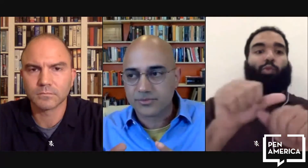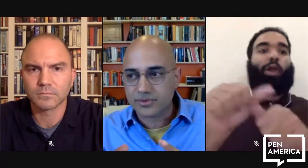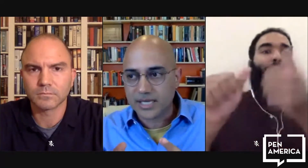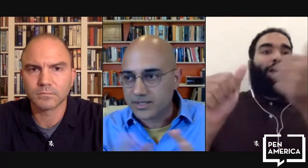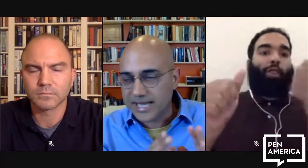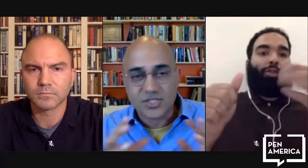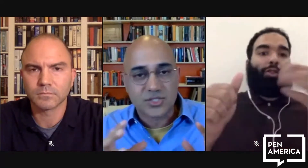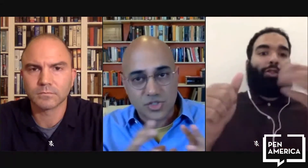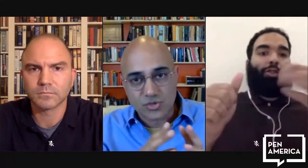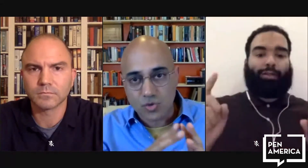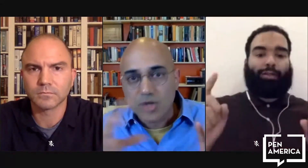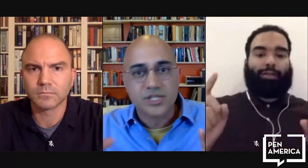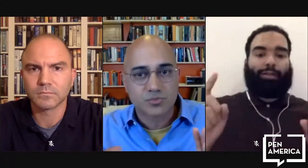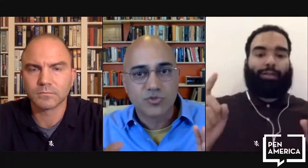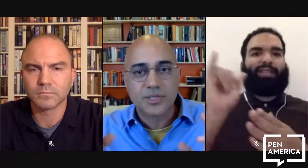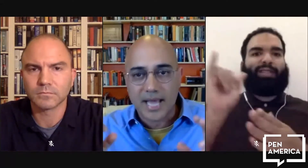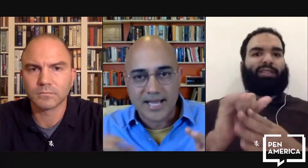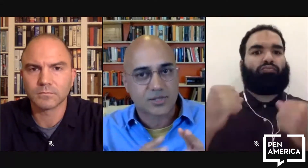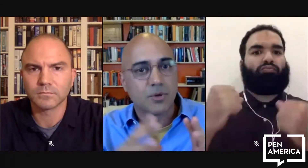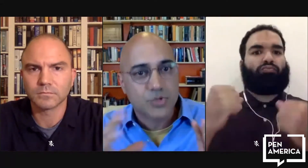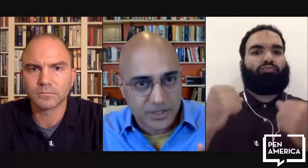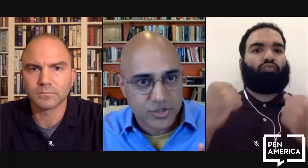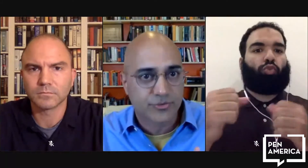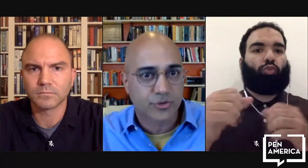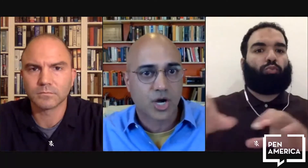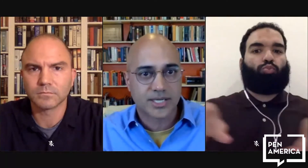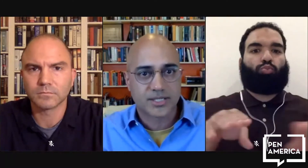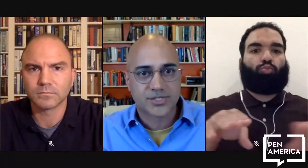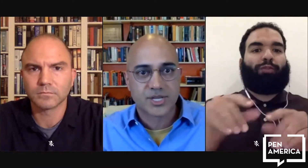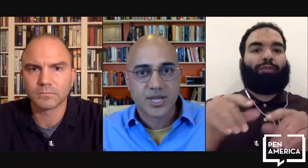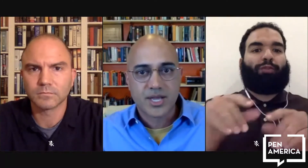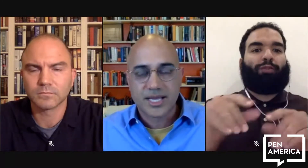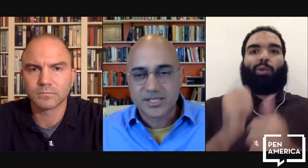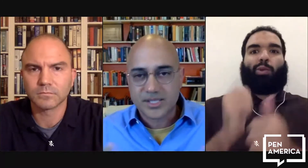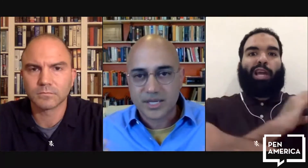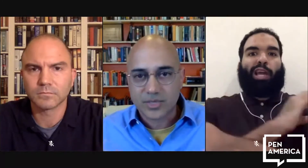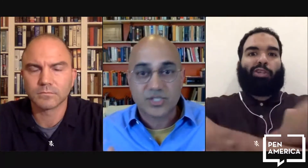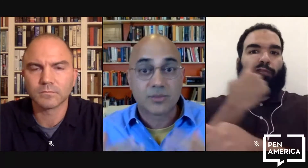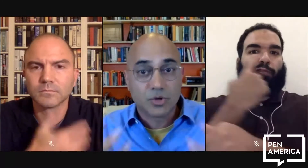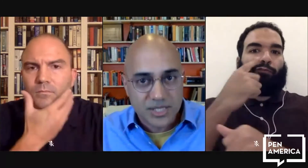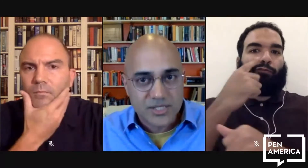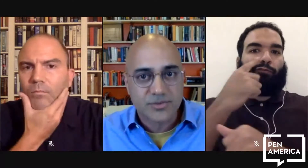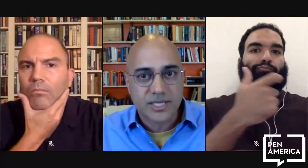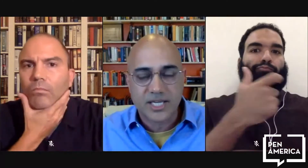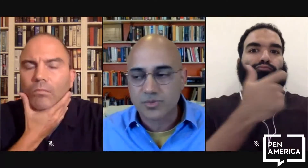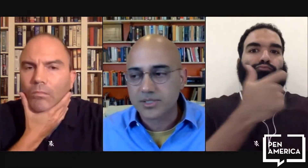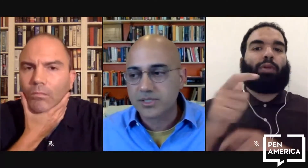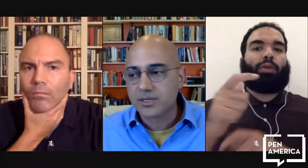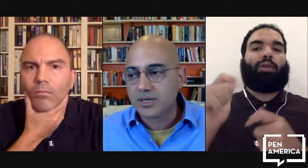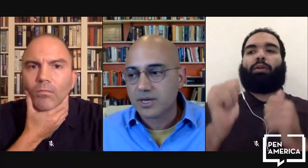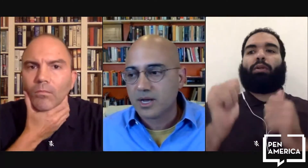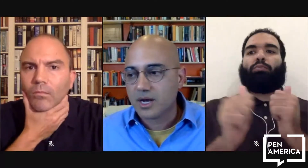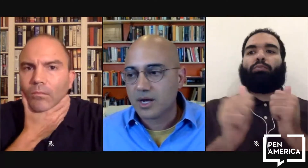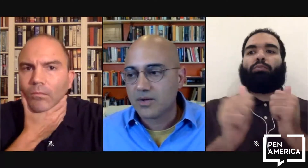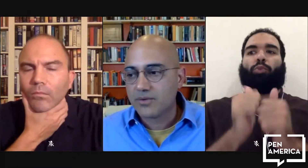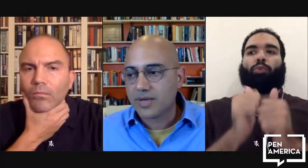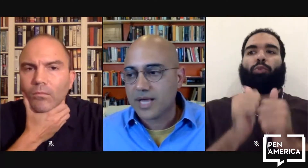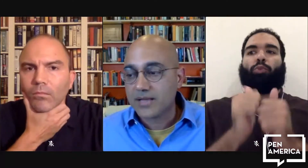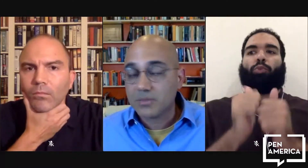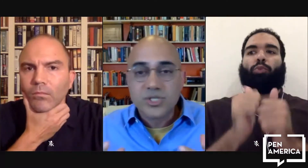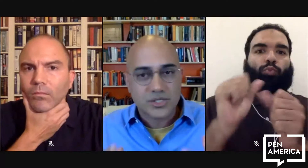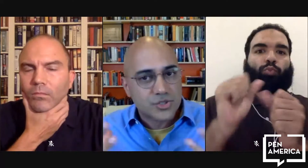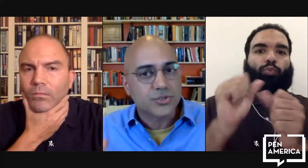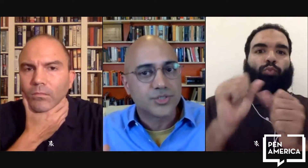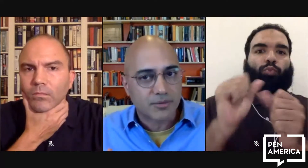of that, that's the strongest movement that has the most energy for an audience. It creates the most sense of engagement